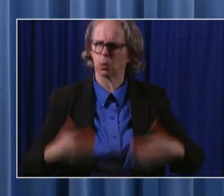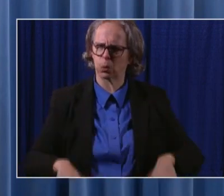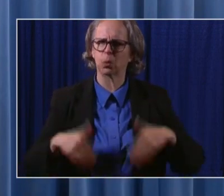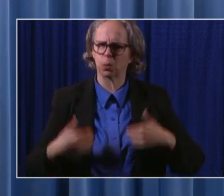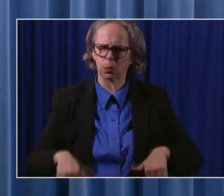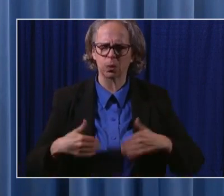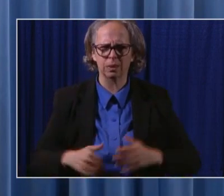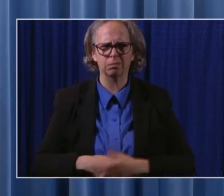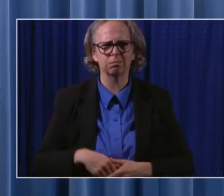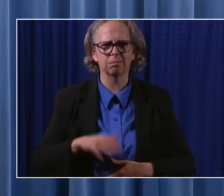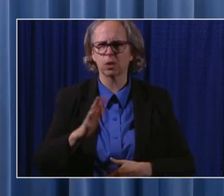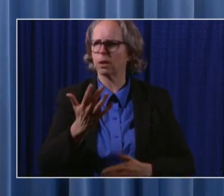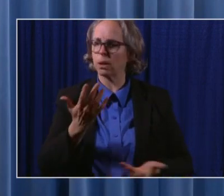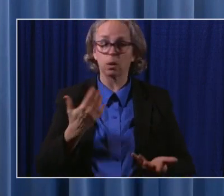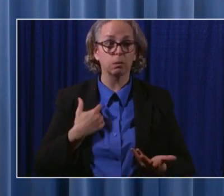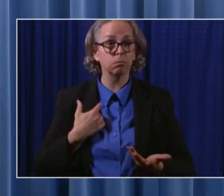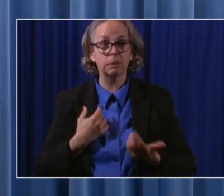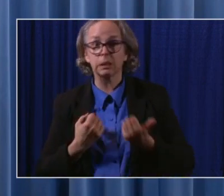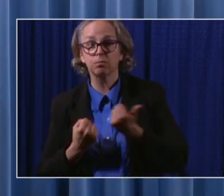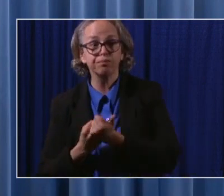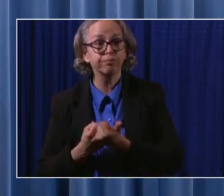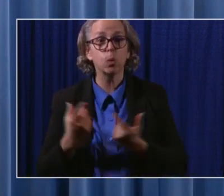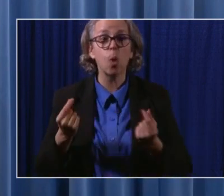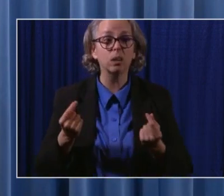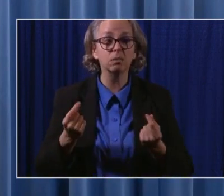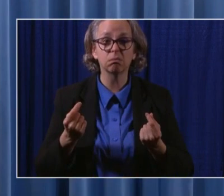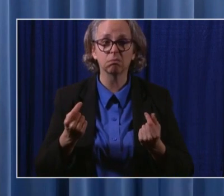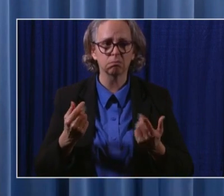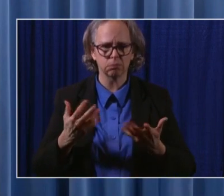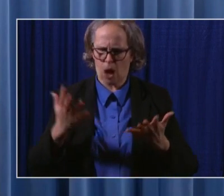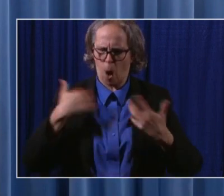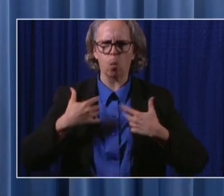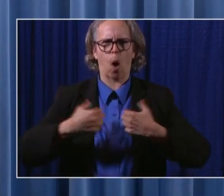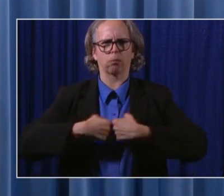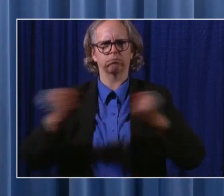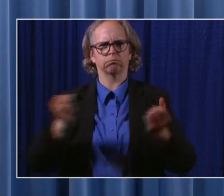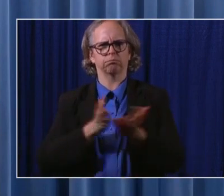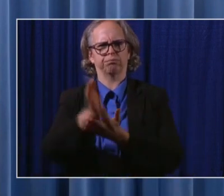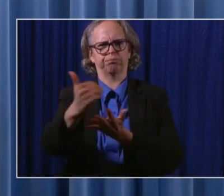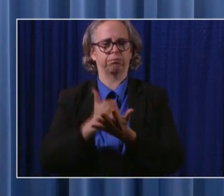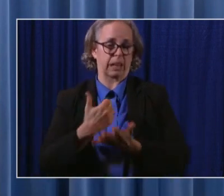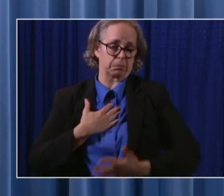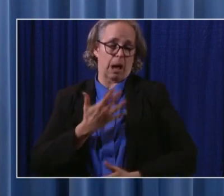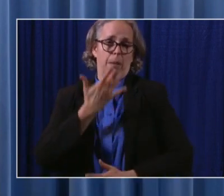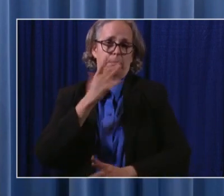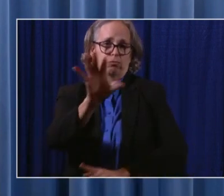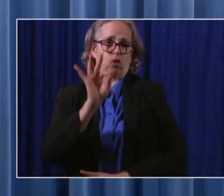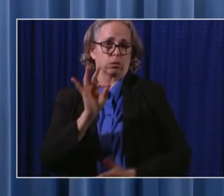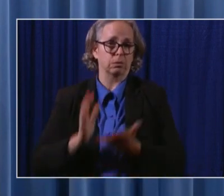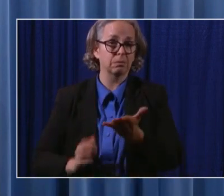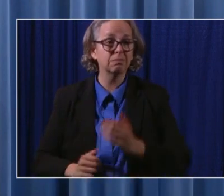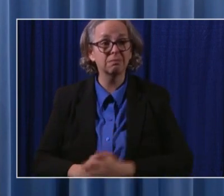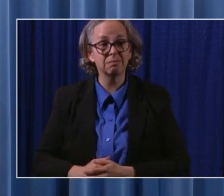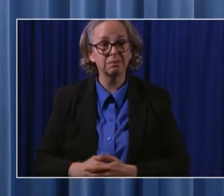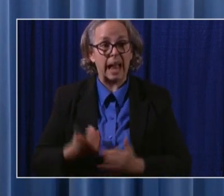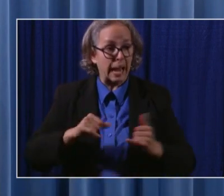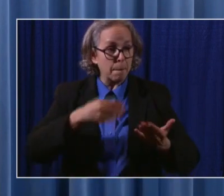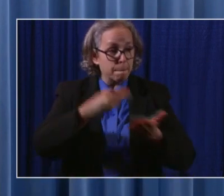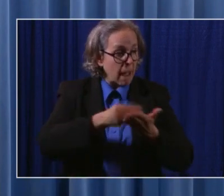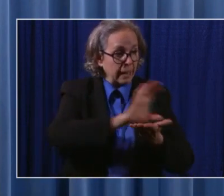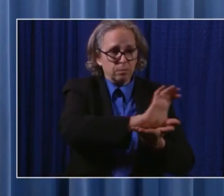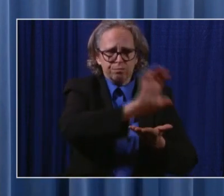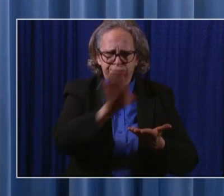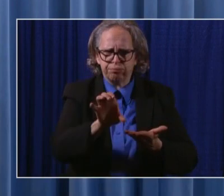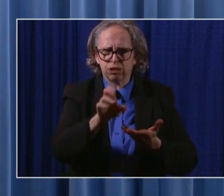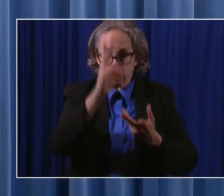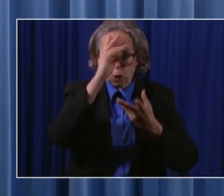Look, I would favor total transparency, so the contributions that are given have to be disclosed. What I don't know, and I've asked